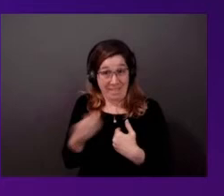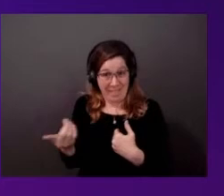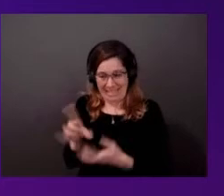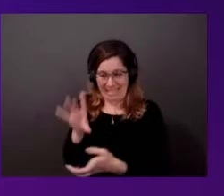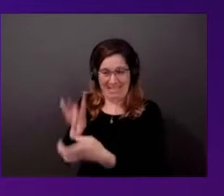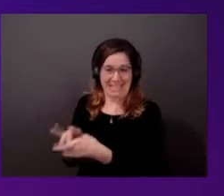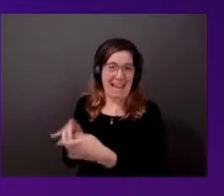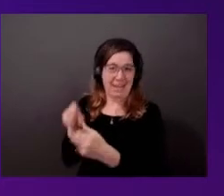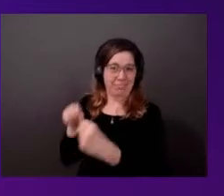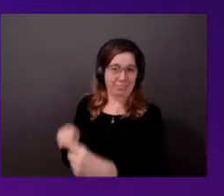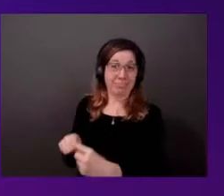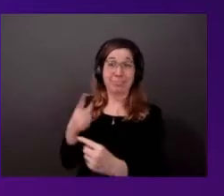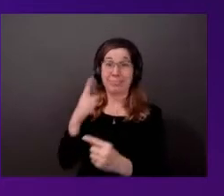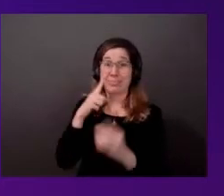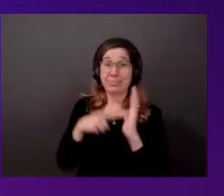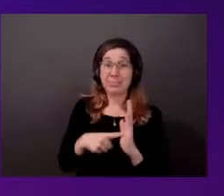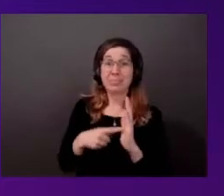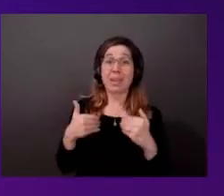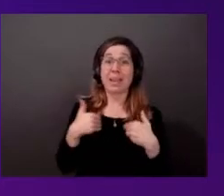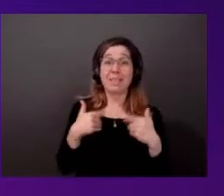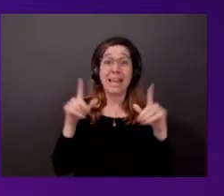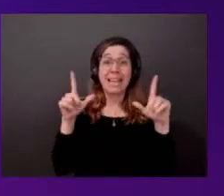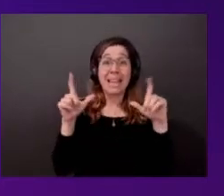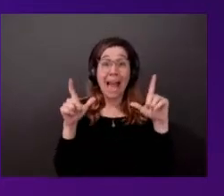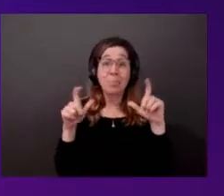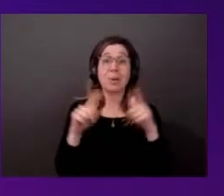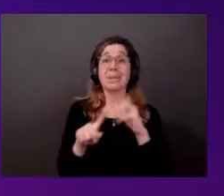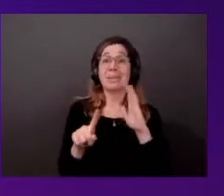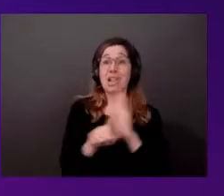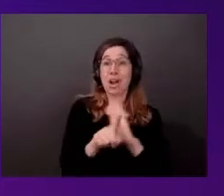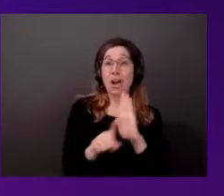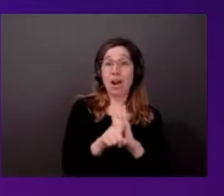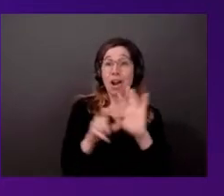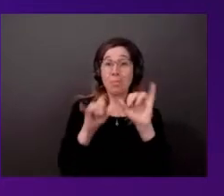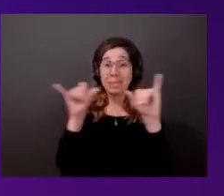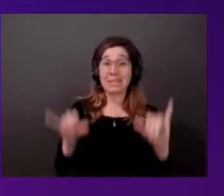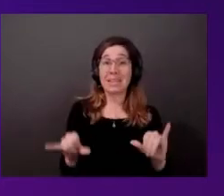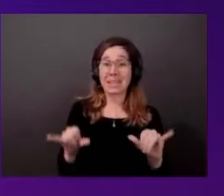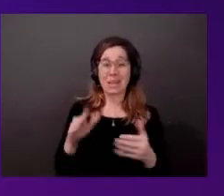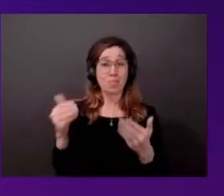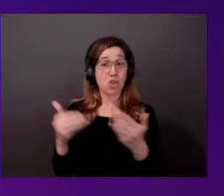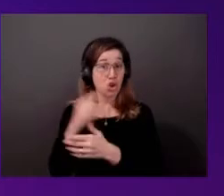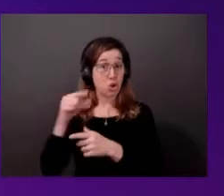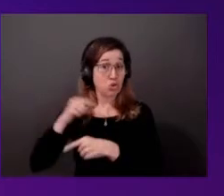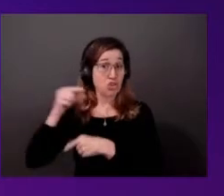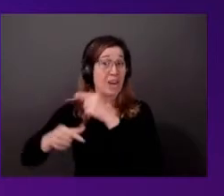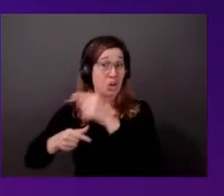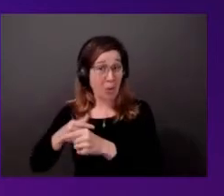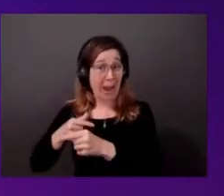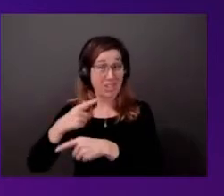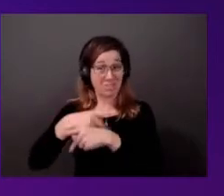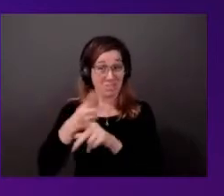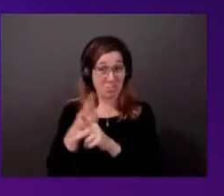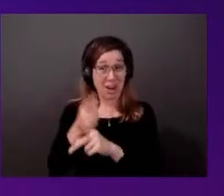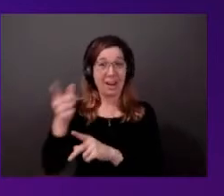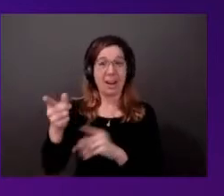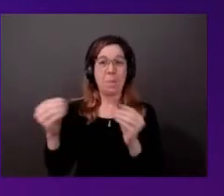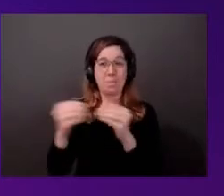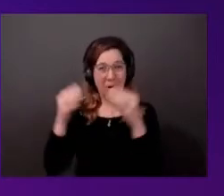cameras, IP cameras, we have alarm systems. The new generation products that we are bringing, they are more focused around